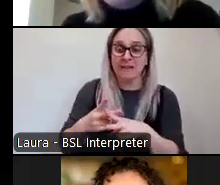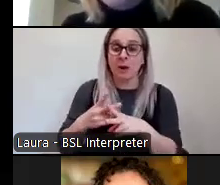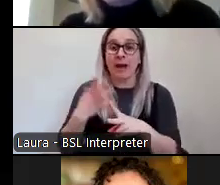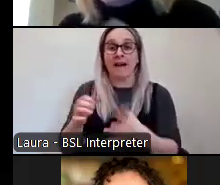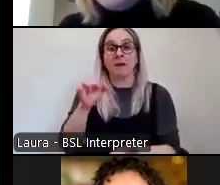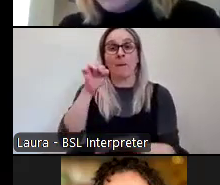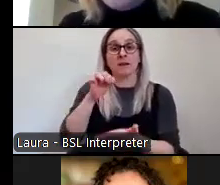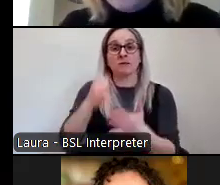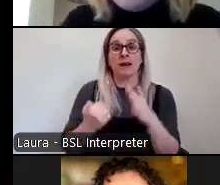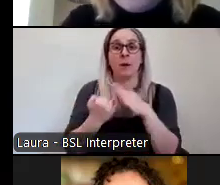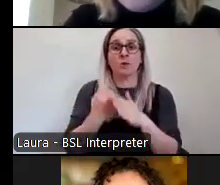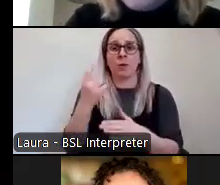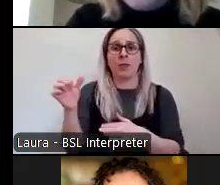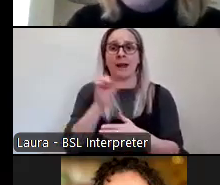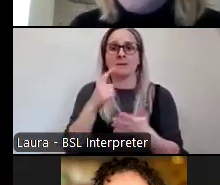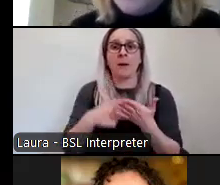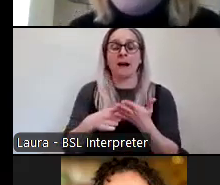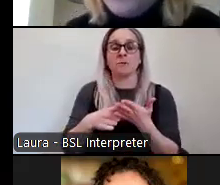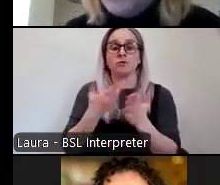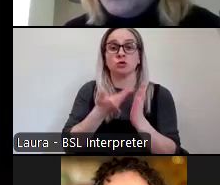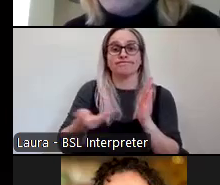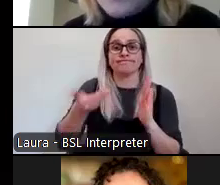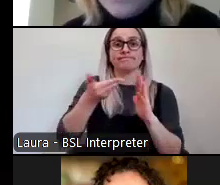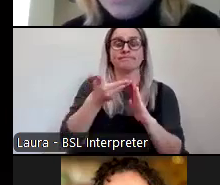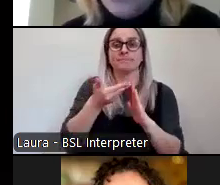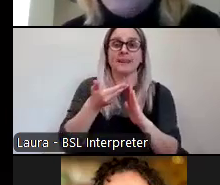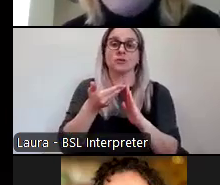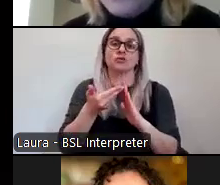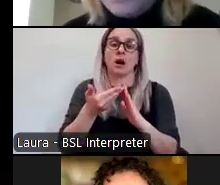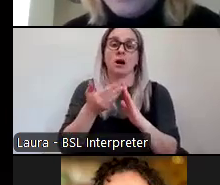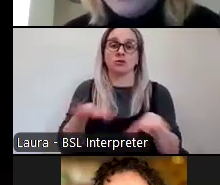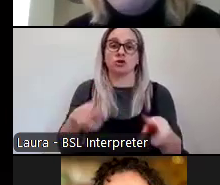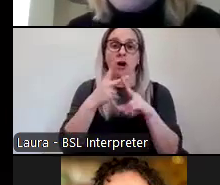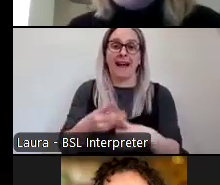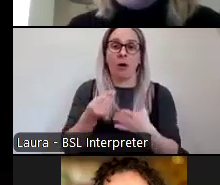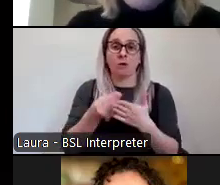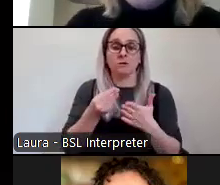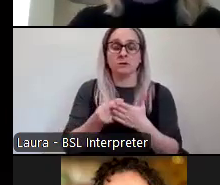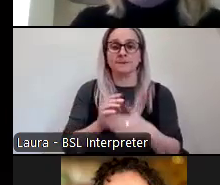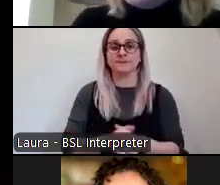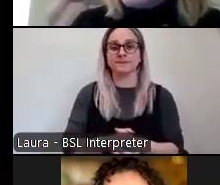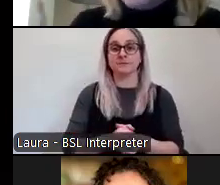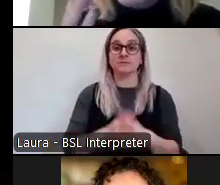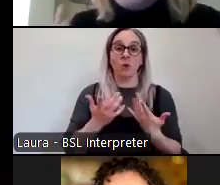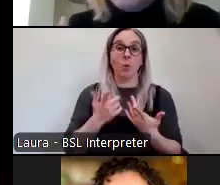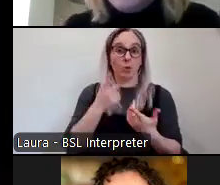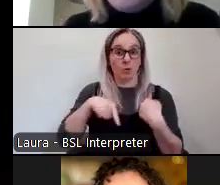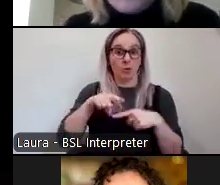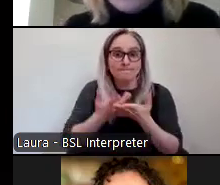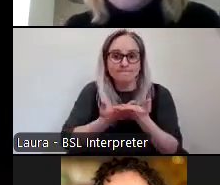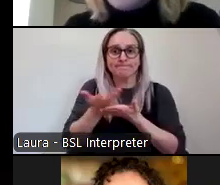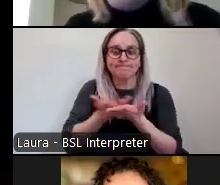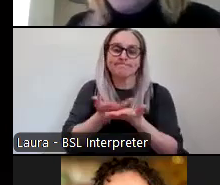to support additional childcare costs that you might have when you're undertaking your fellowship. So we would have a discussion